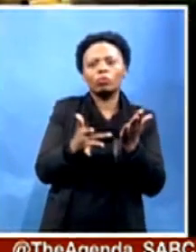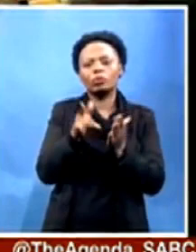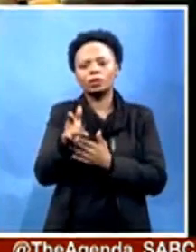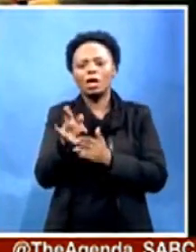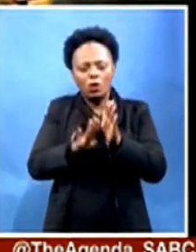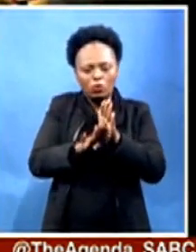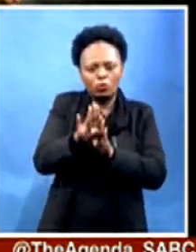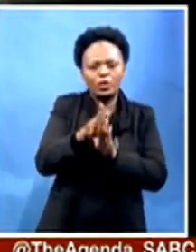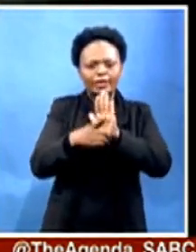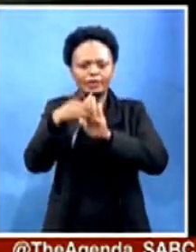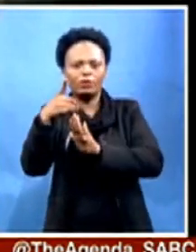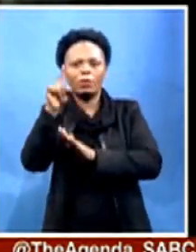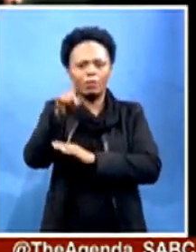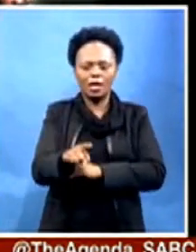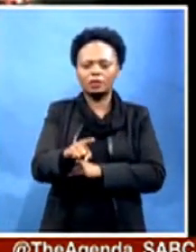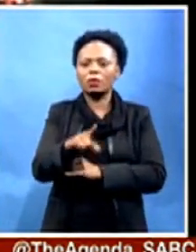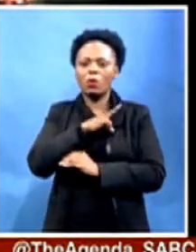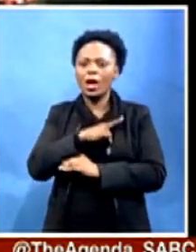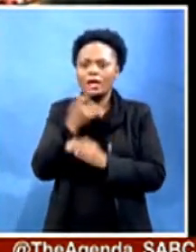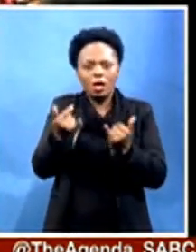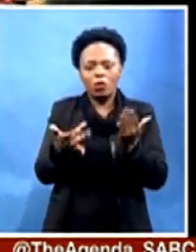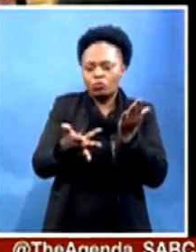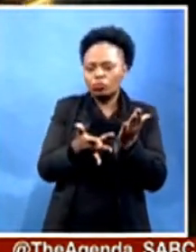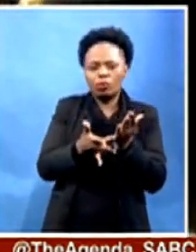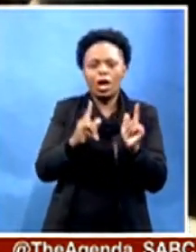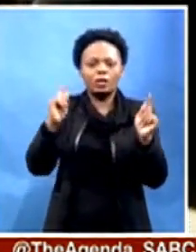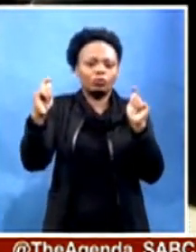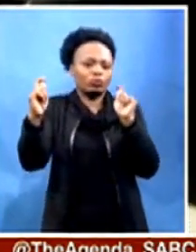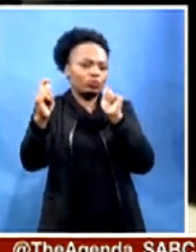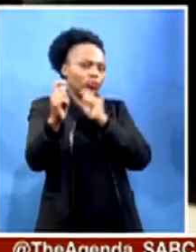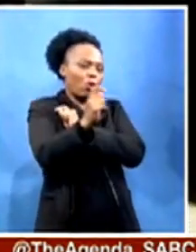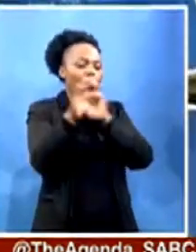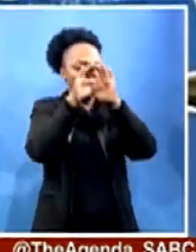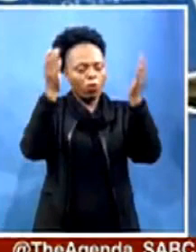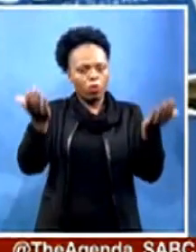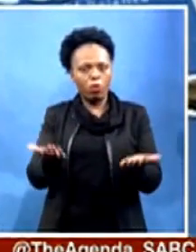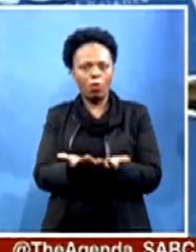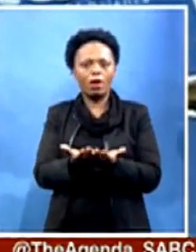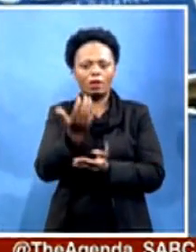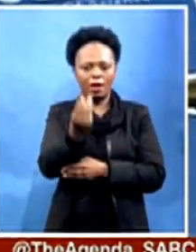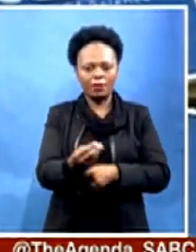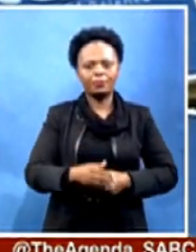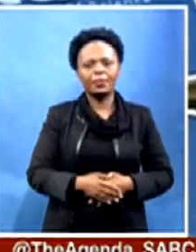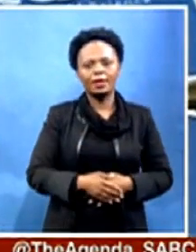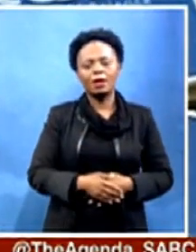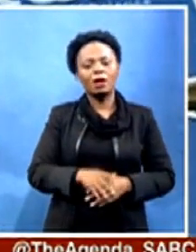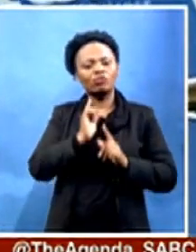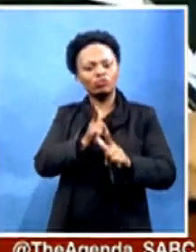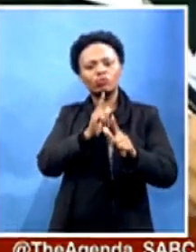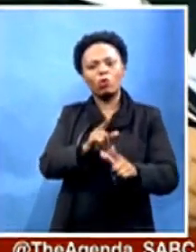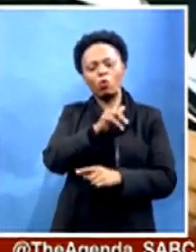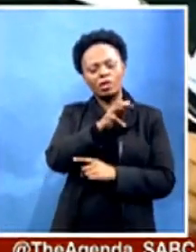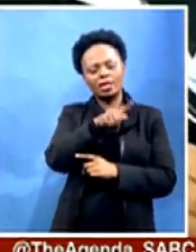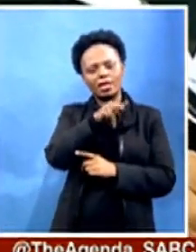world. The program has covered various schools which are based in KwaZakhele and Warmer Township. The organization is hoping to partner